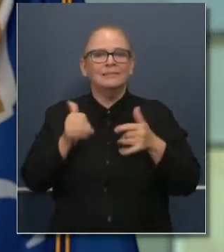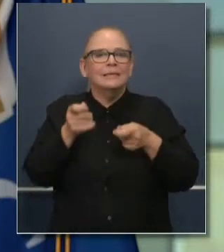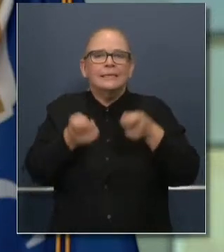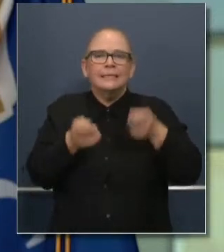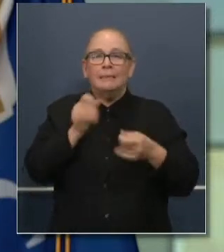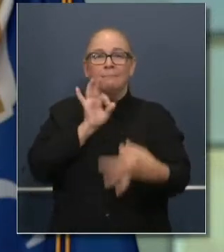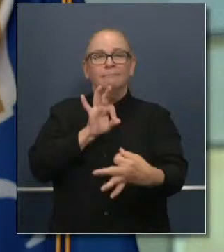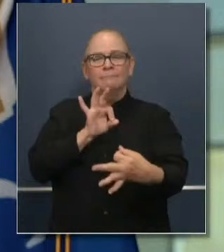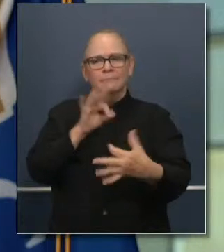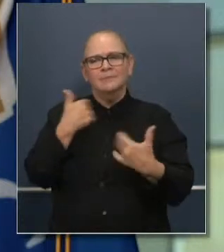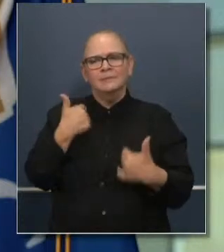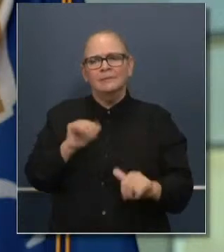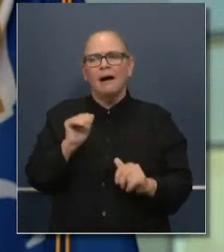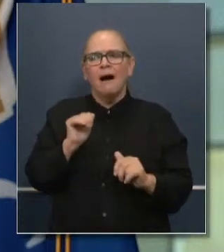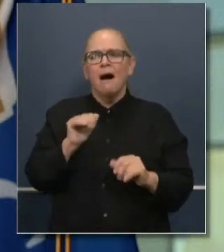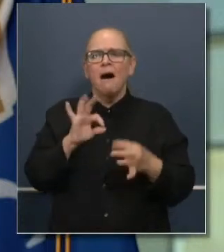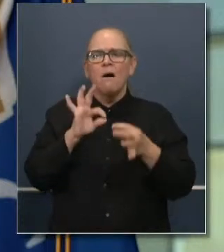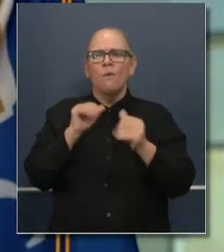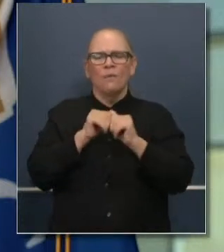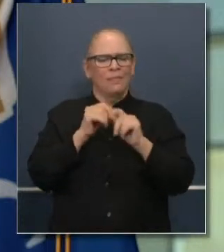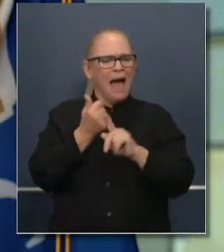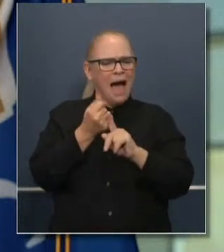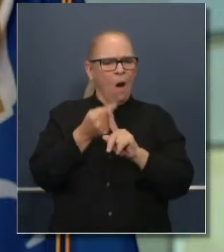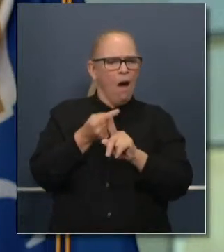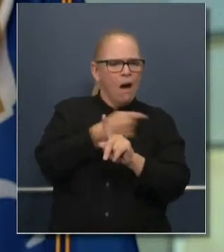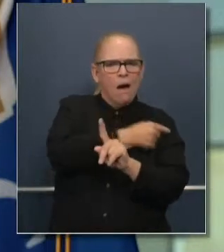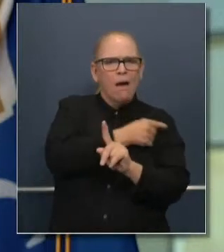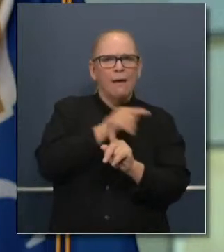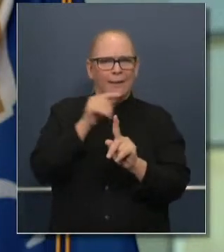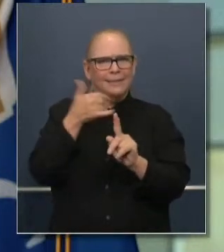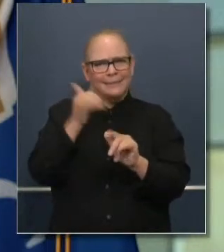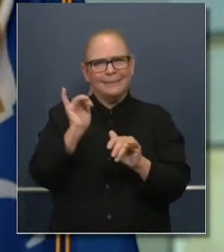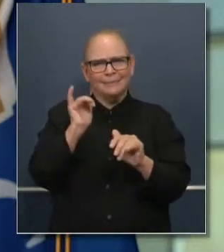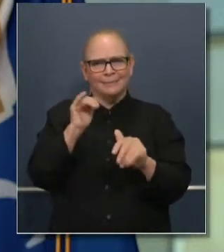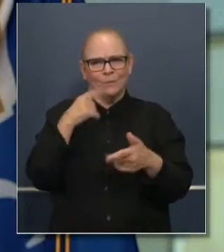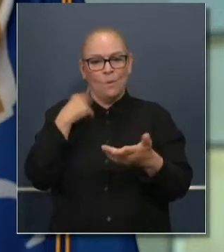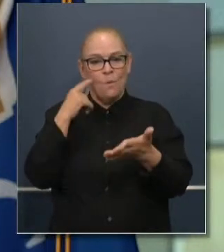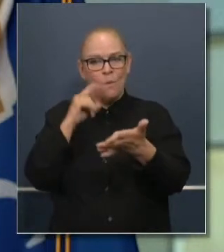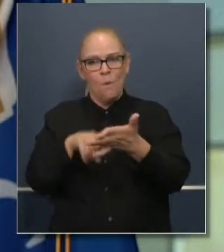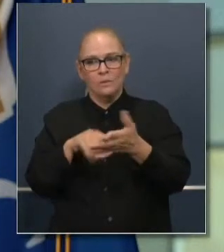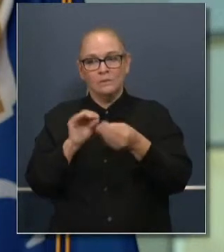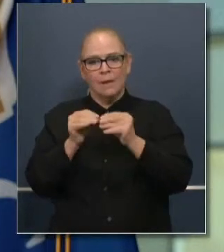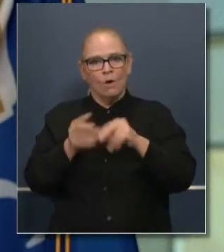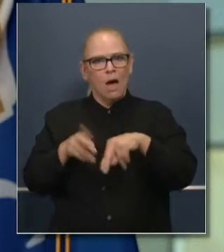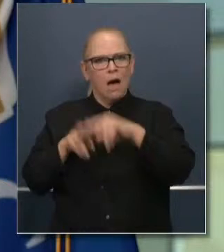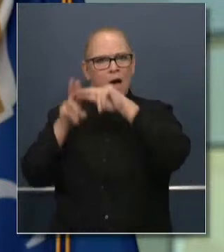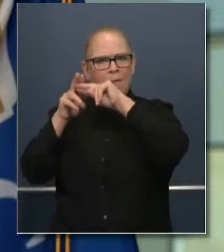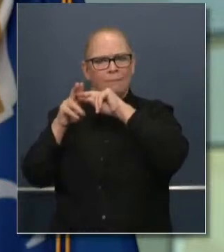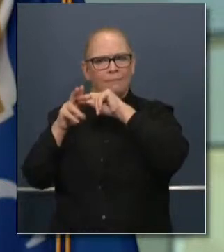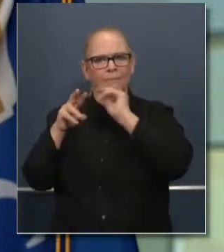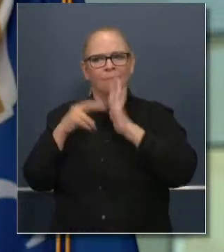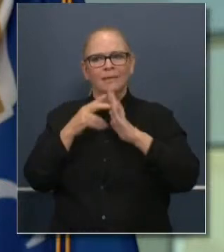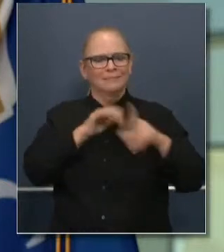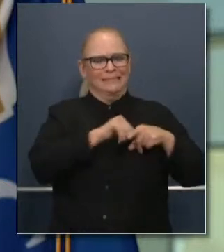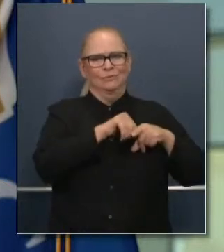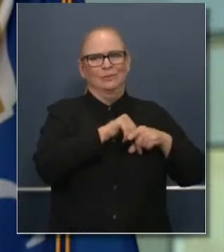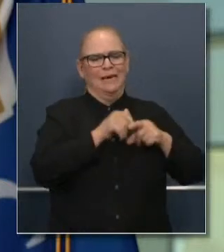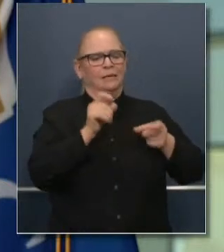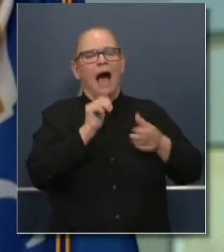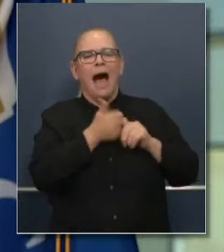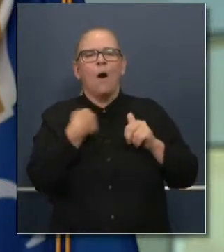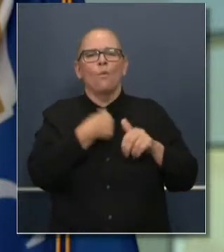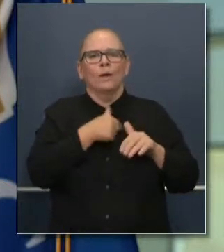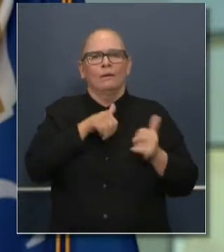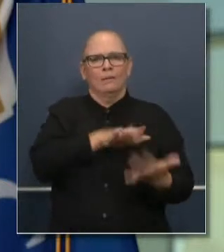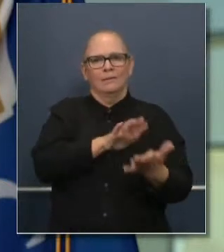tracing based upon the increase in the total number of positive cases statewide that required a modification of